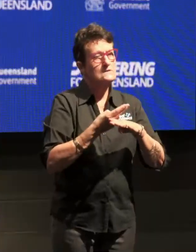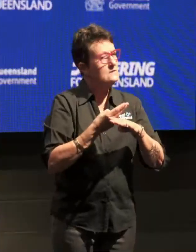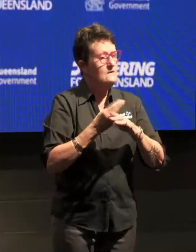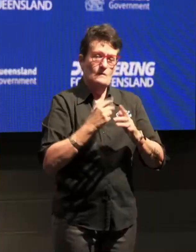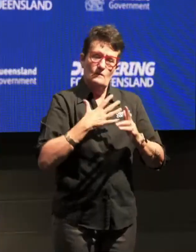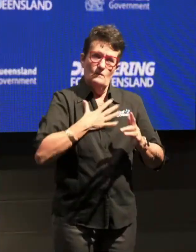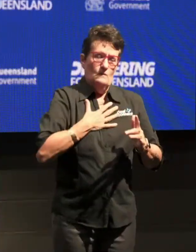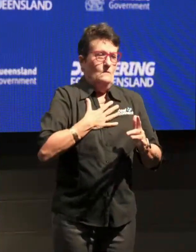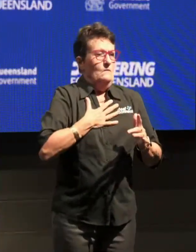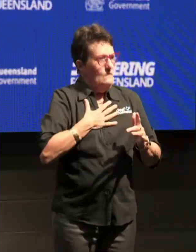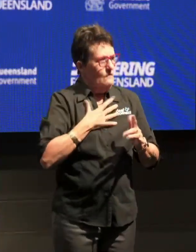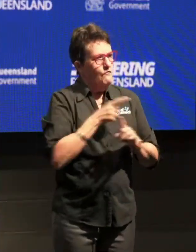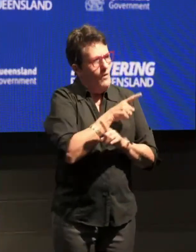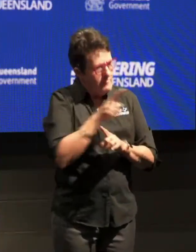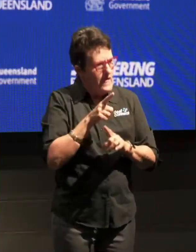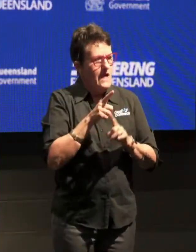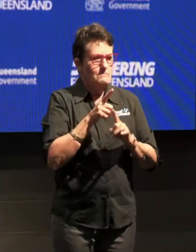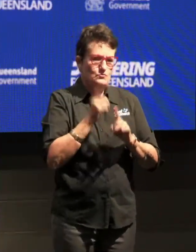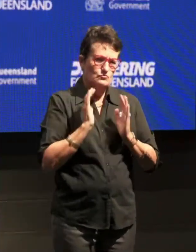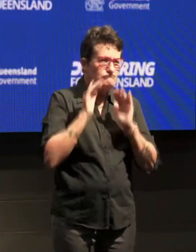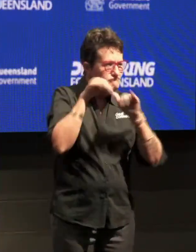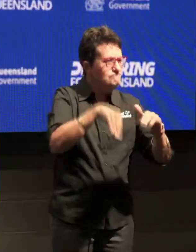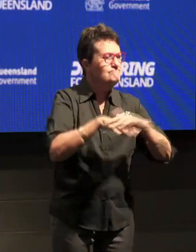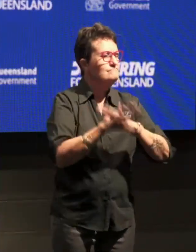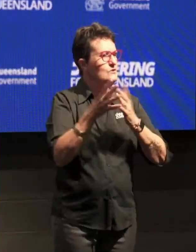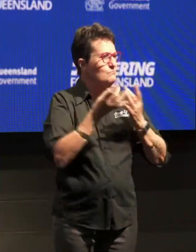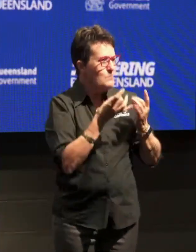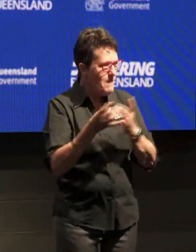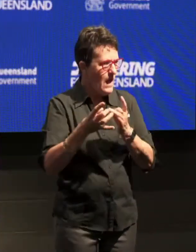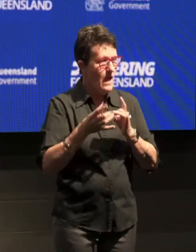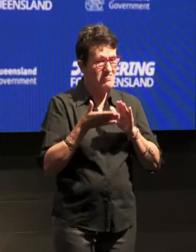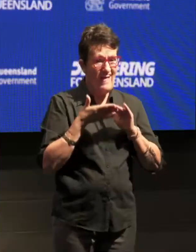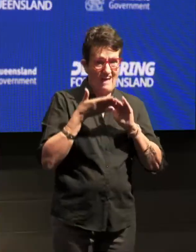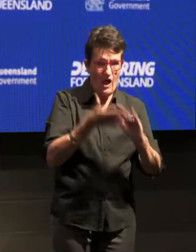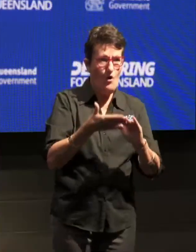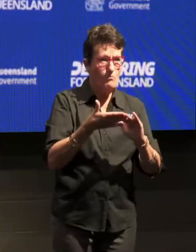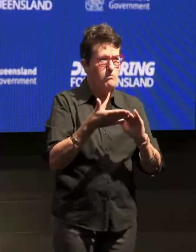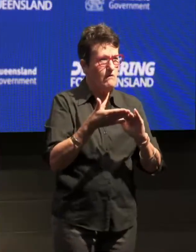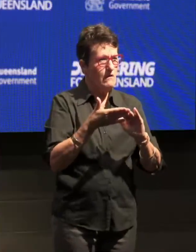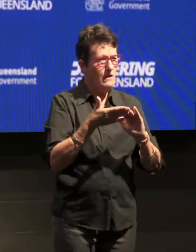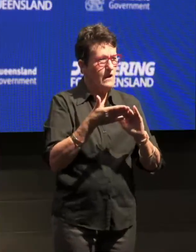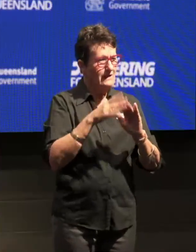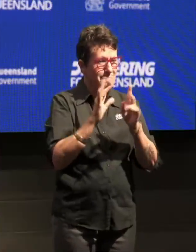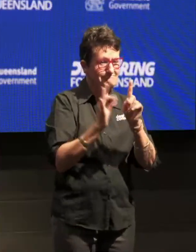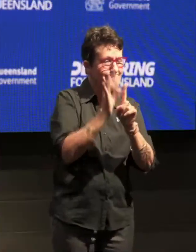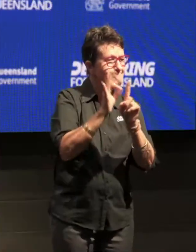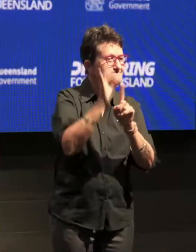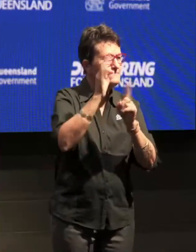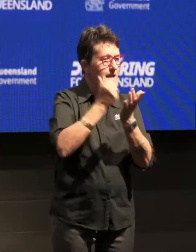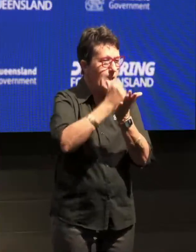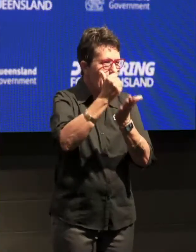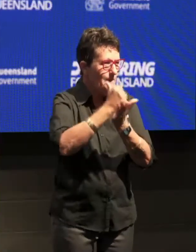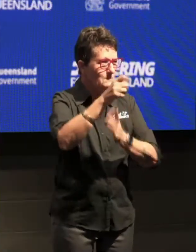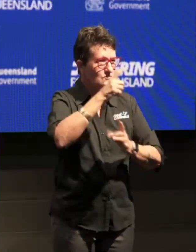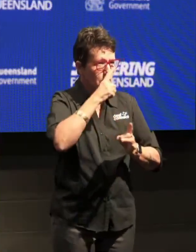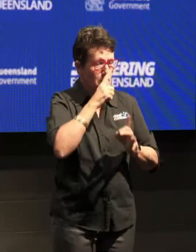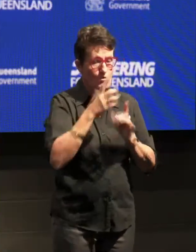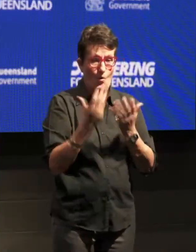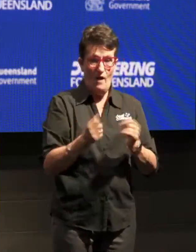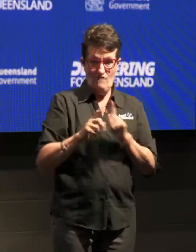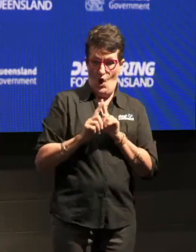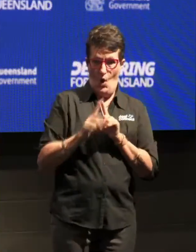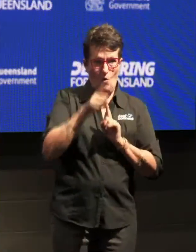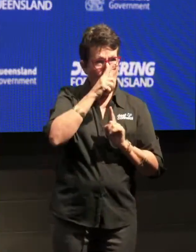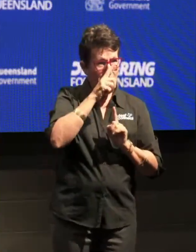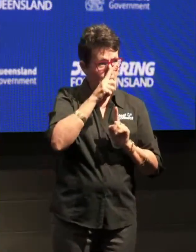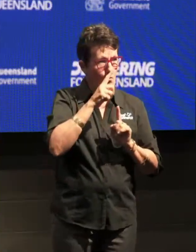most grateful for them going in and assisting. And what they do is they help bolster the numbers, and on the ground you've got the locals who live